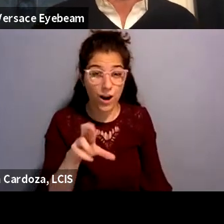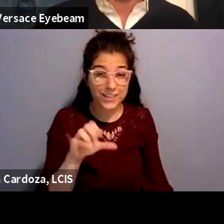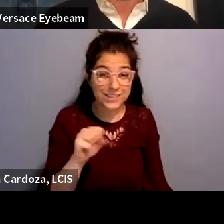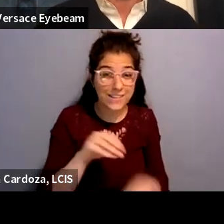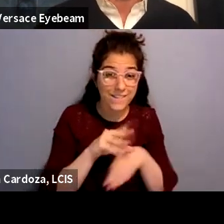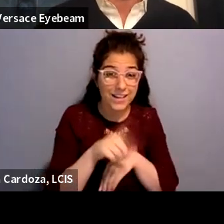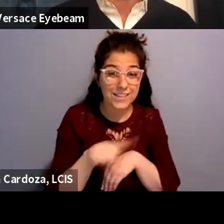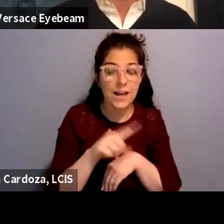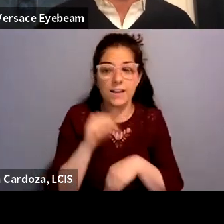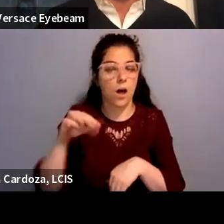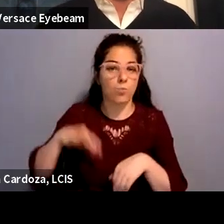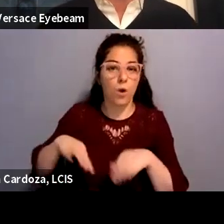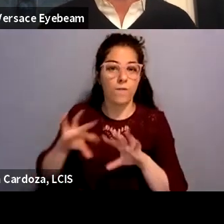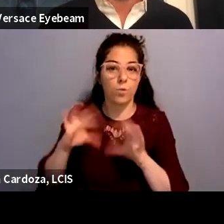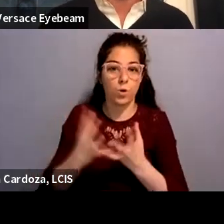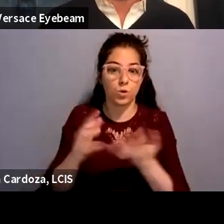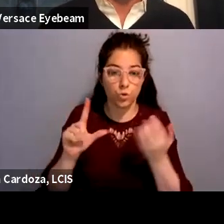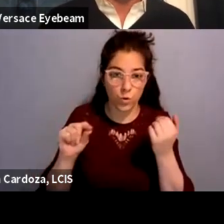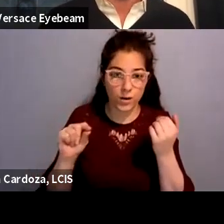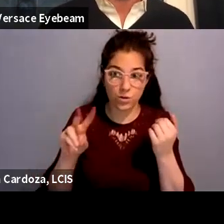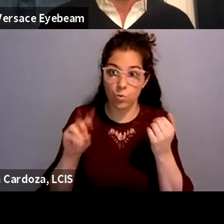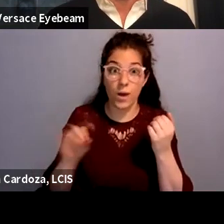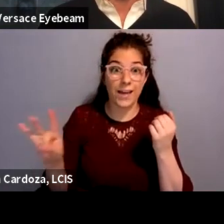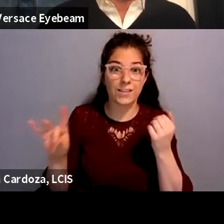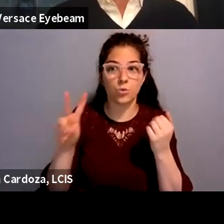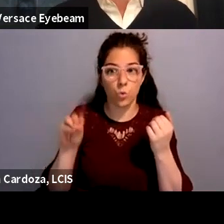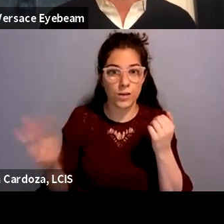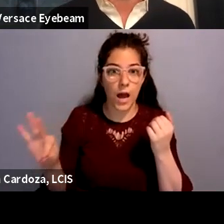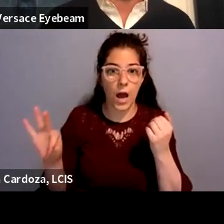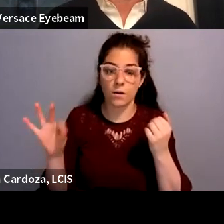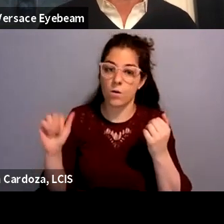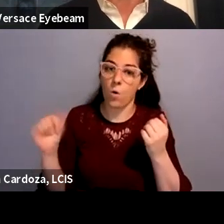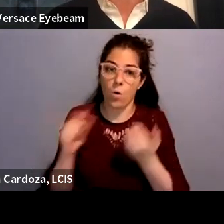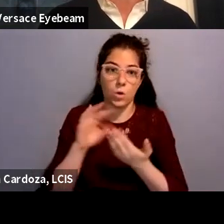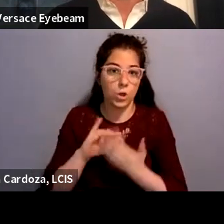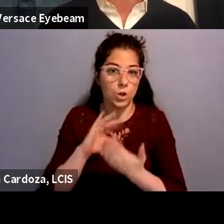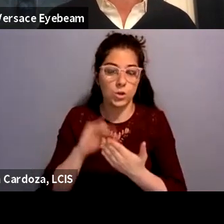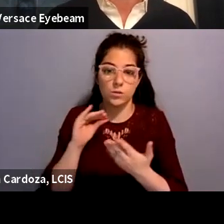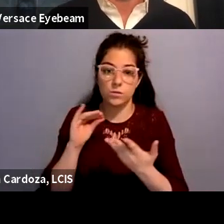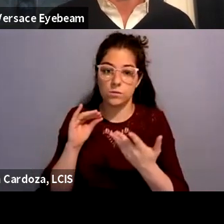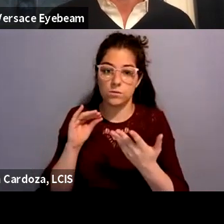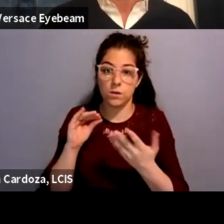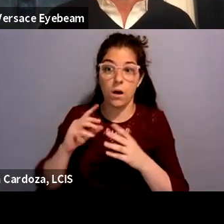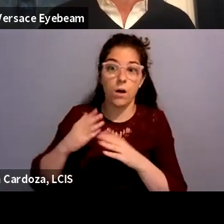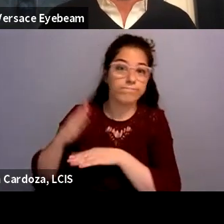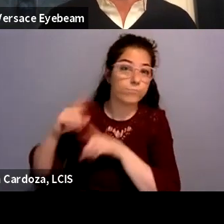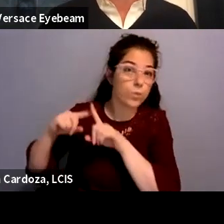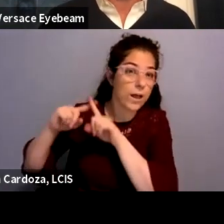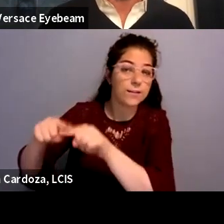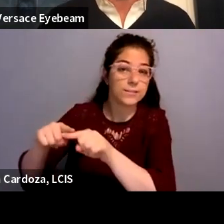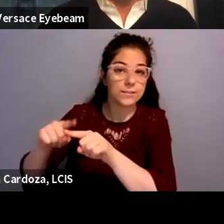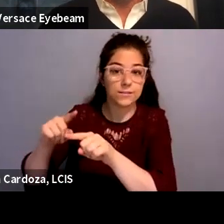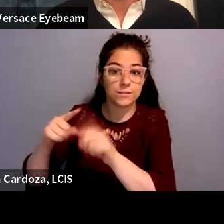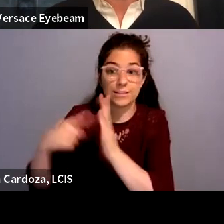in the not-for-profit world in 2008 and 2009, we all learned that an over-reliance on, as